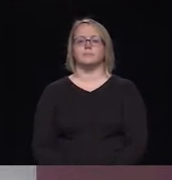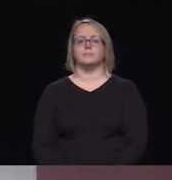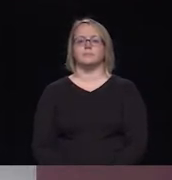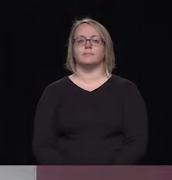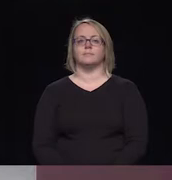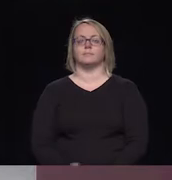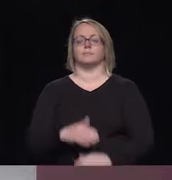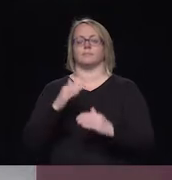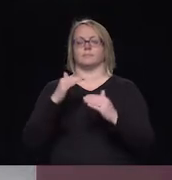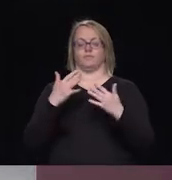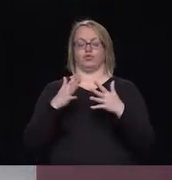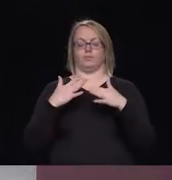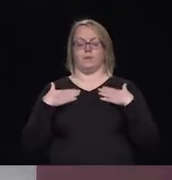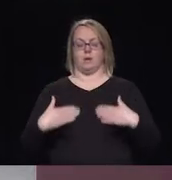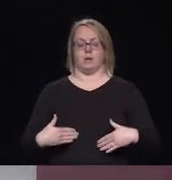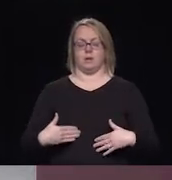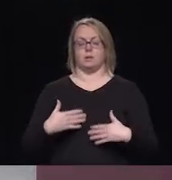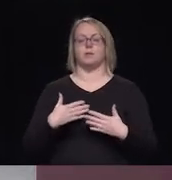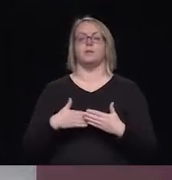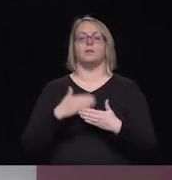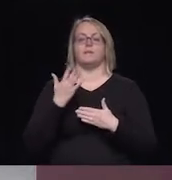And now we're going to do the bunny face.